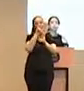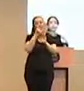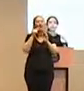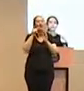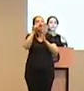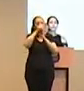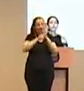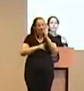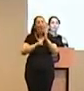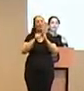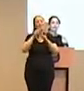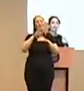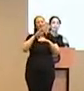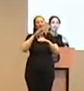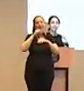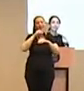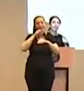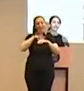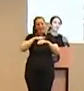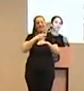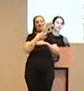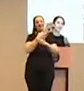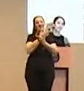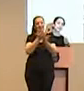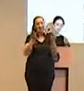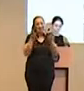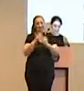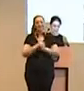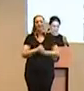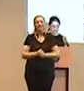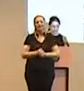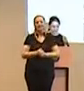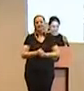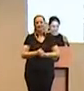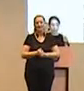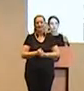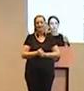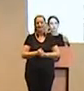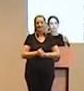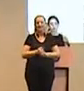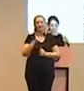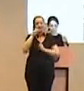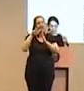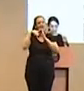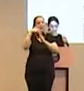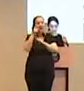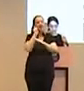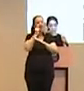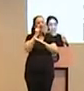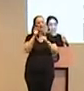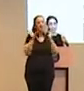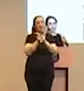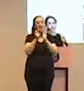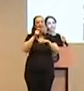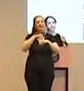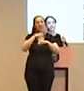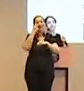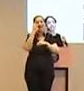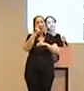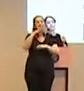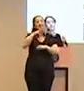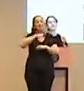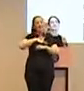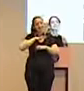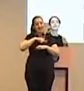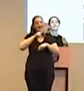qr code on the screen in a while please scan that on your mobile phones and fill in the evaluation form because your thoughts matter for